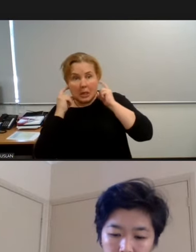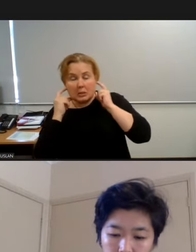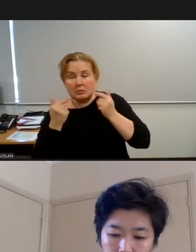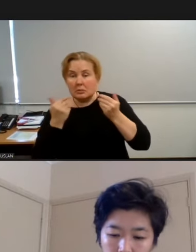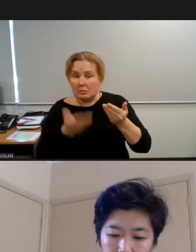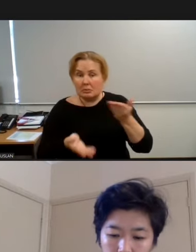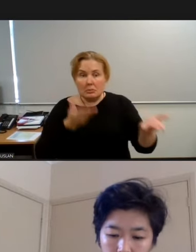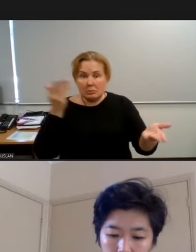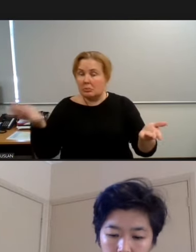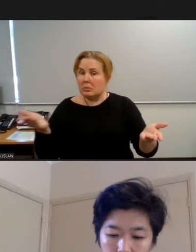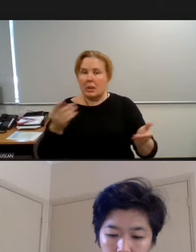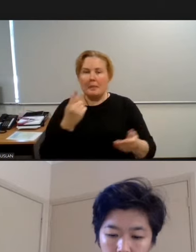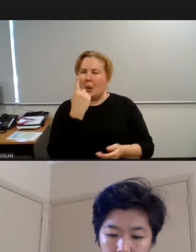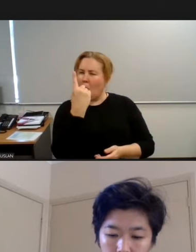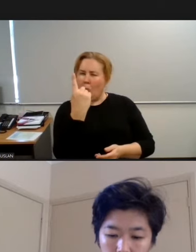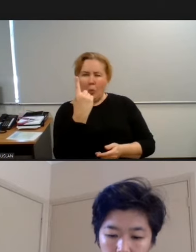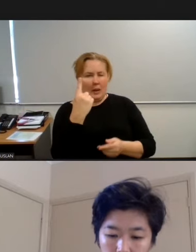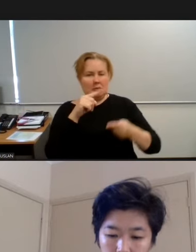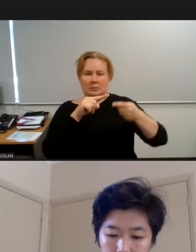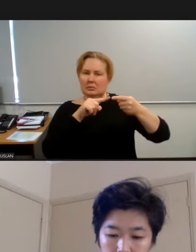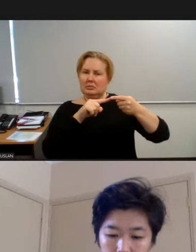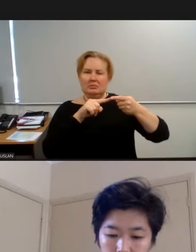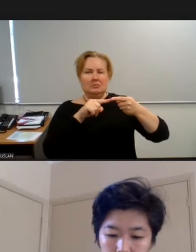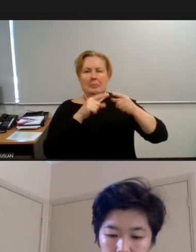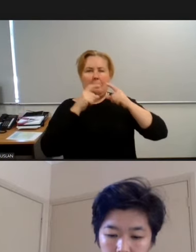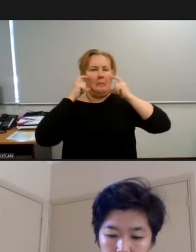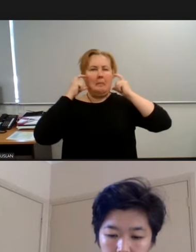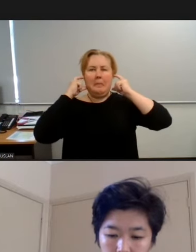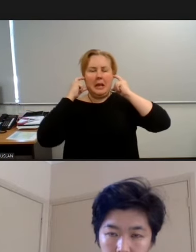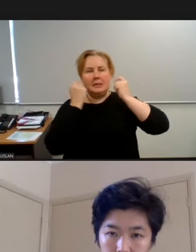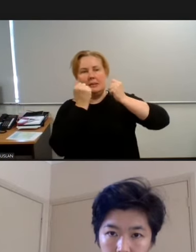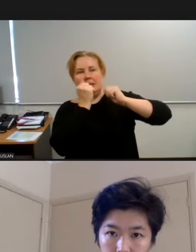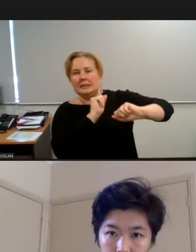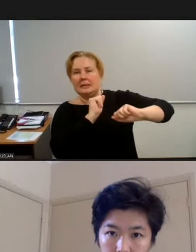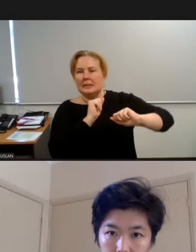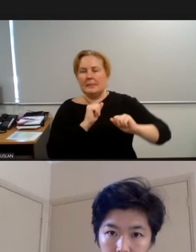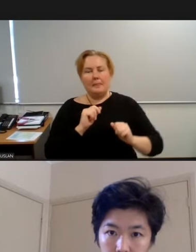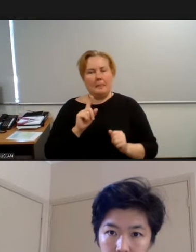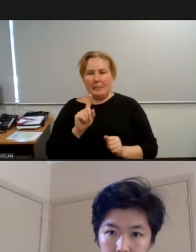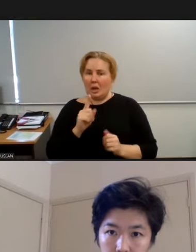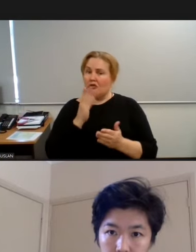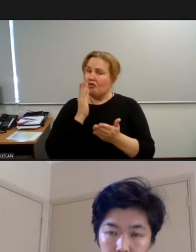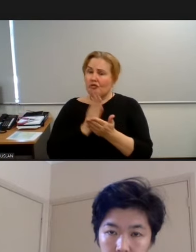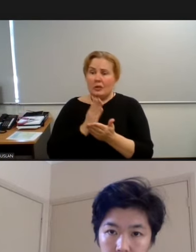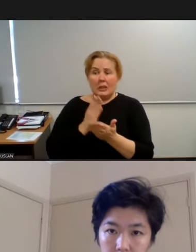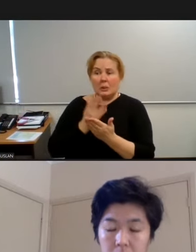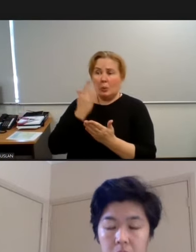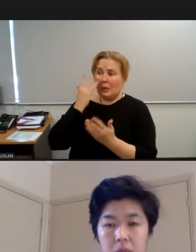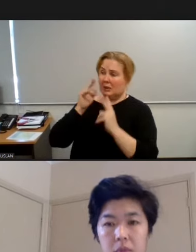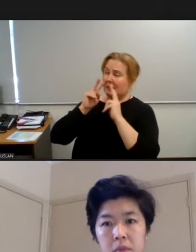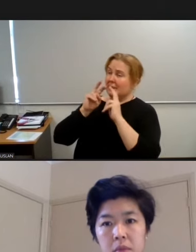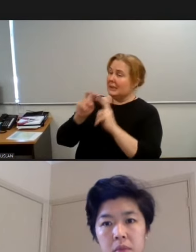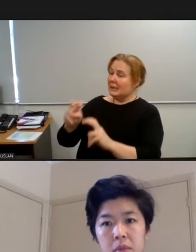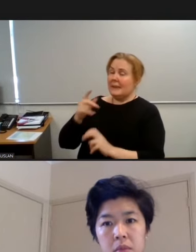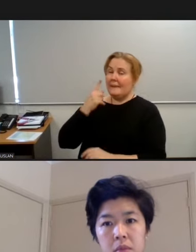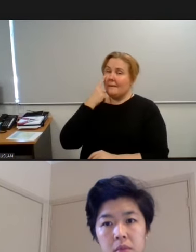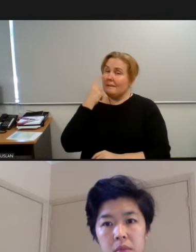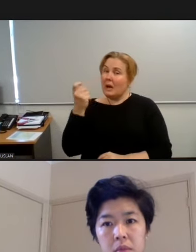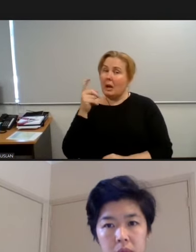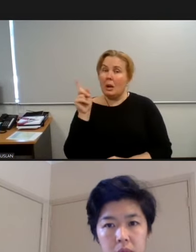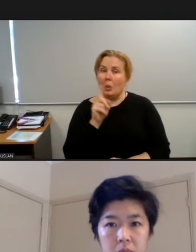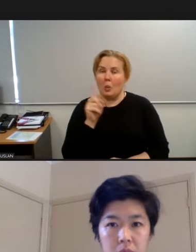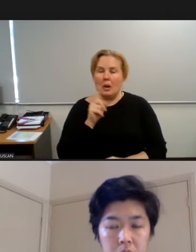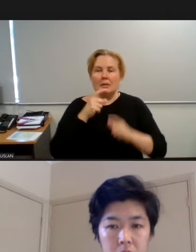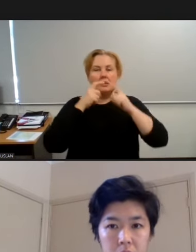one line of defence against, and the results that we're showing, it's more of a